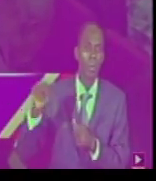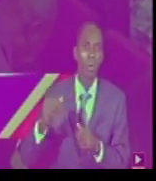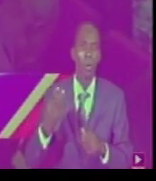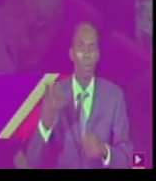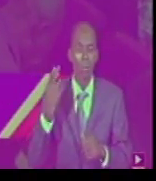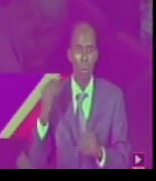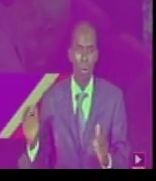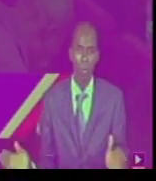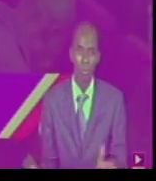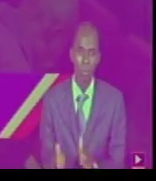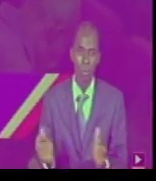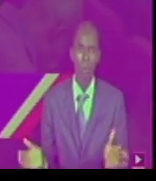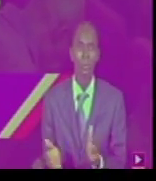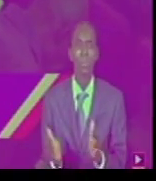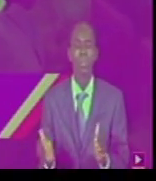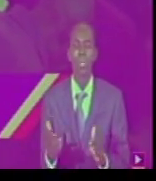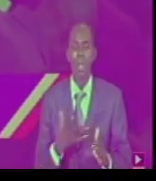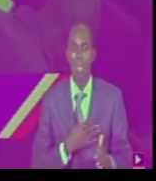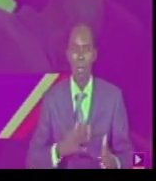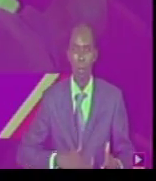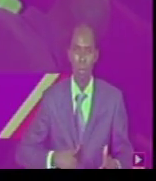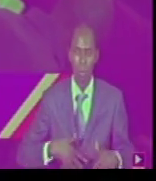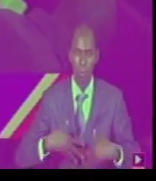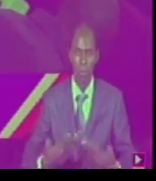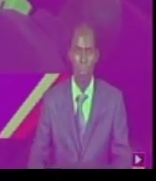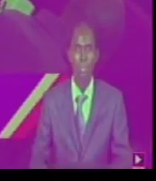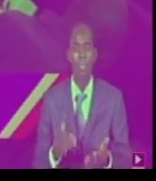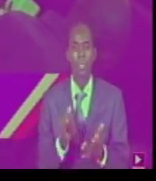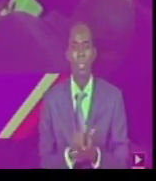embraced them, and they confessed that